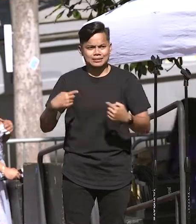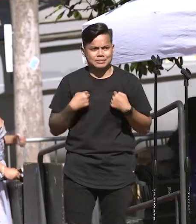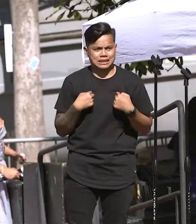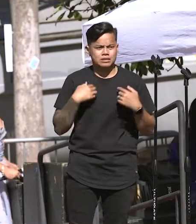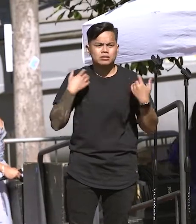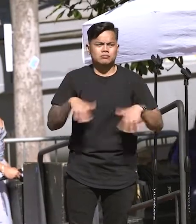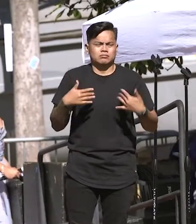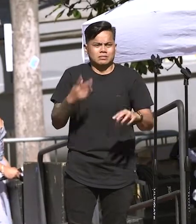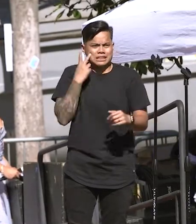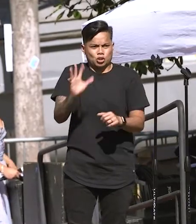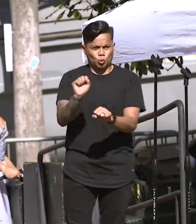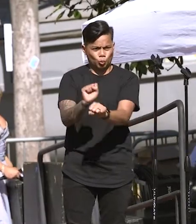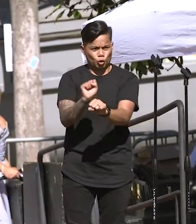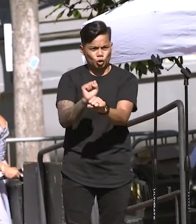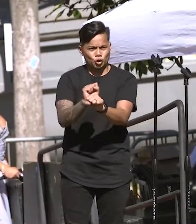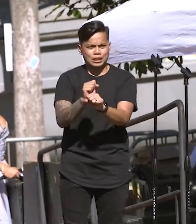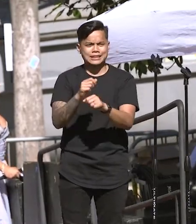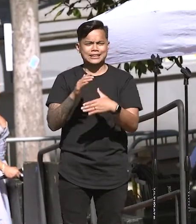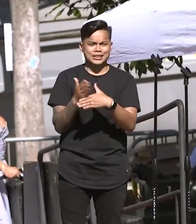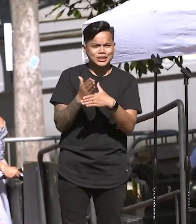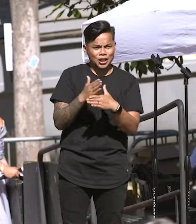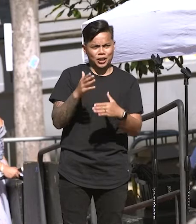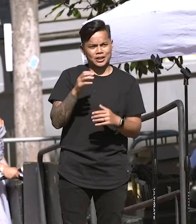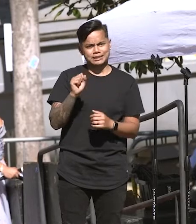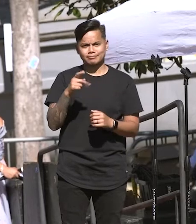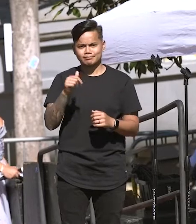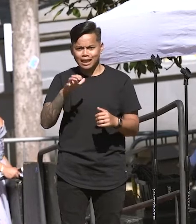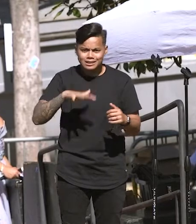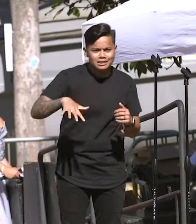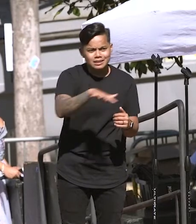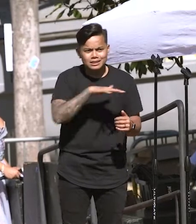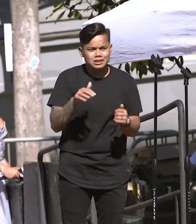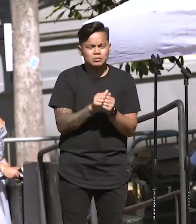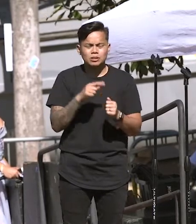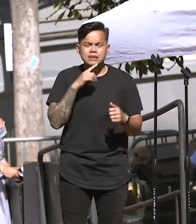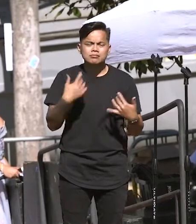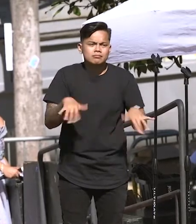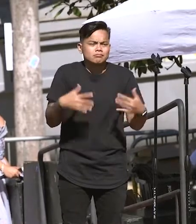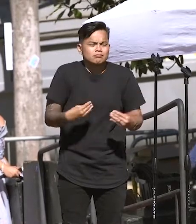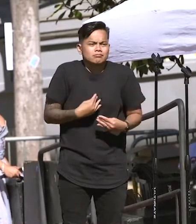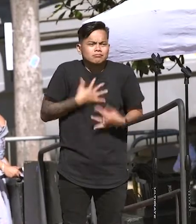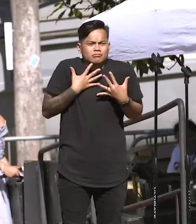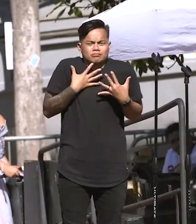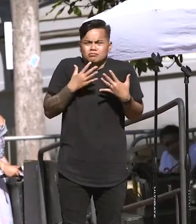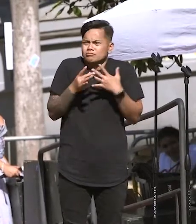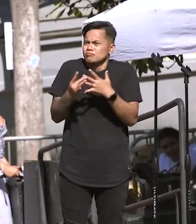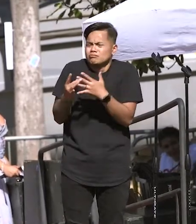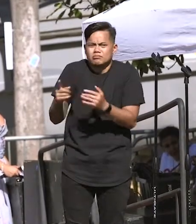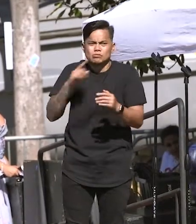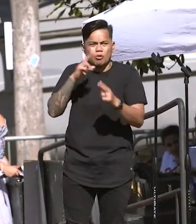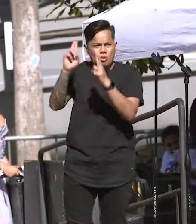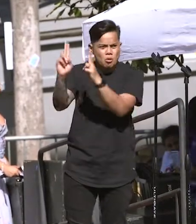do, sharing space with them. We are so lucky to have a community with leaders like this. So it's just an honor to share space with you